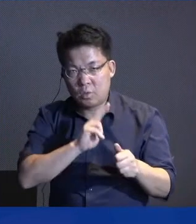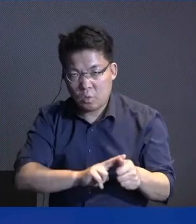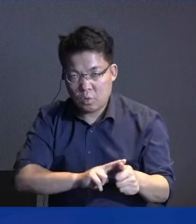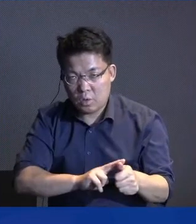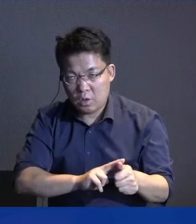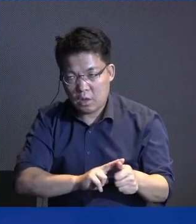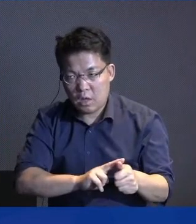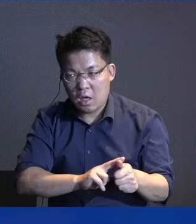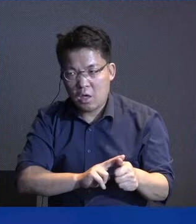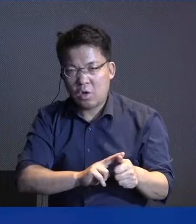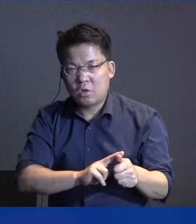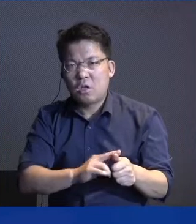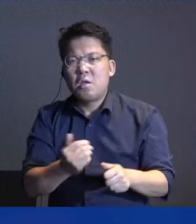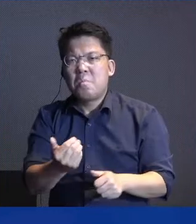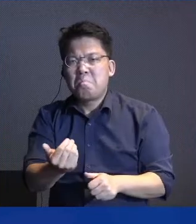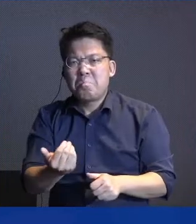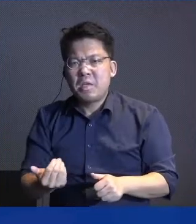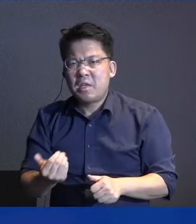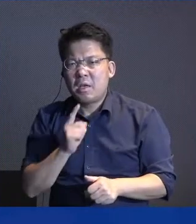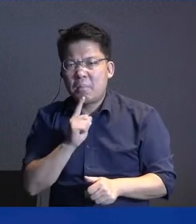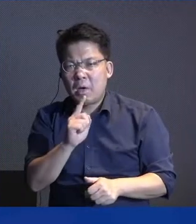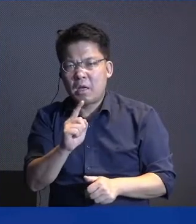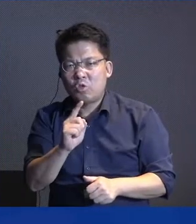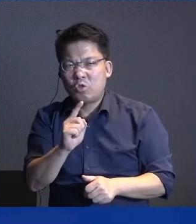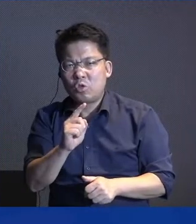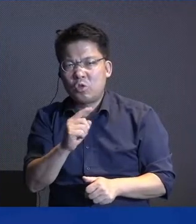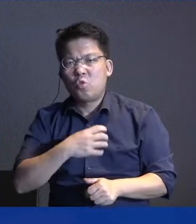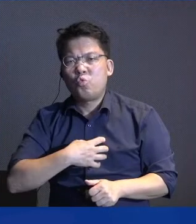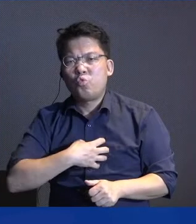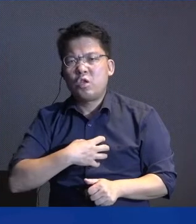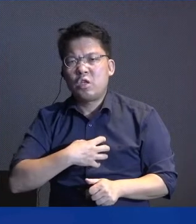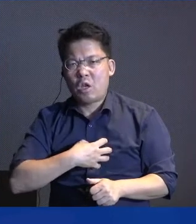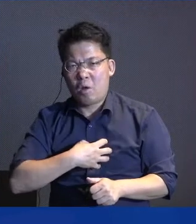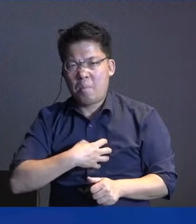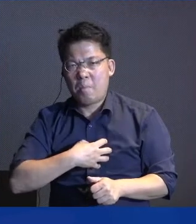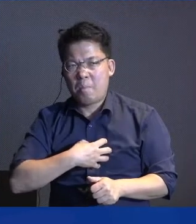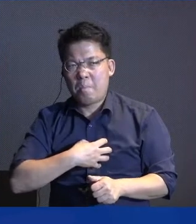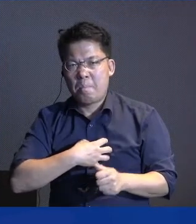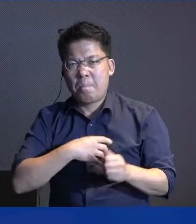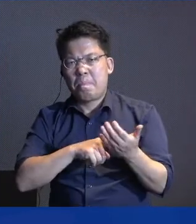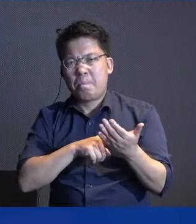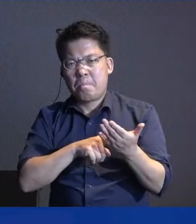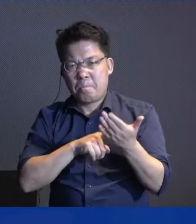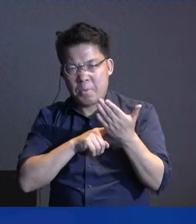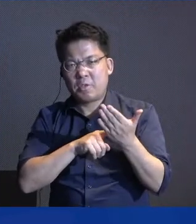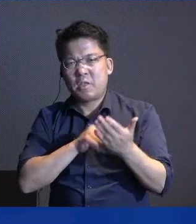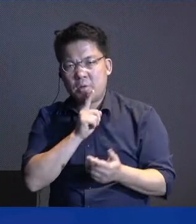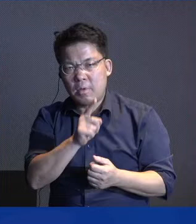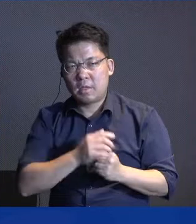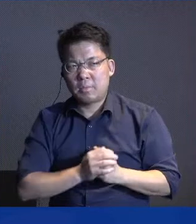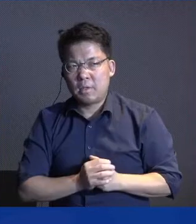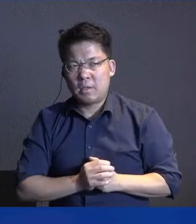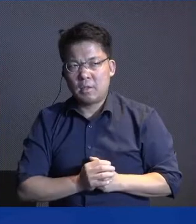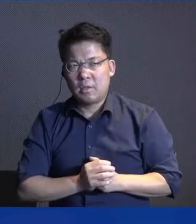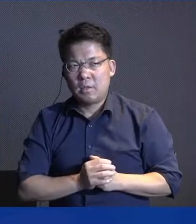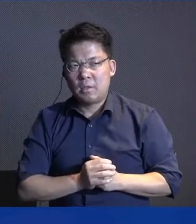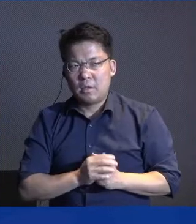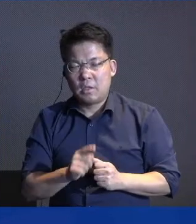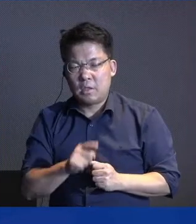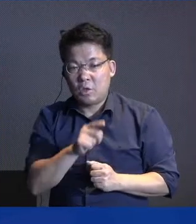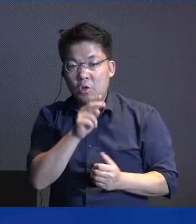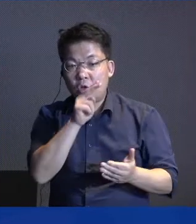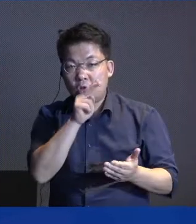So in this study, I provide an overview of potential risk factors for passive suicidal